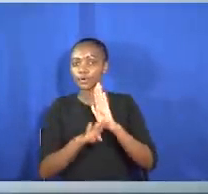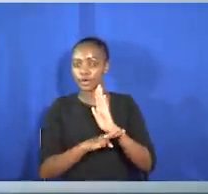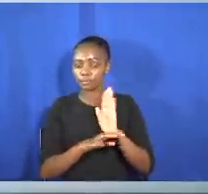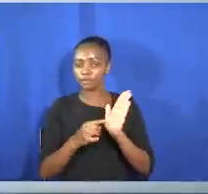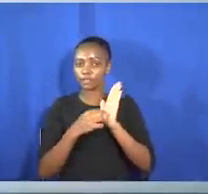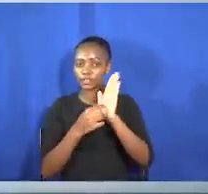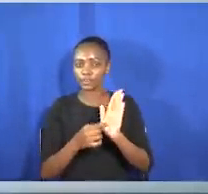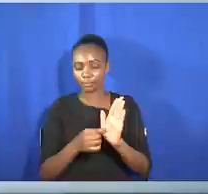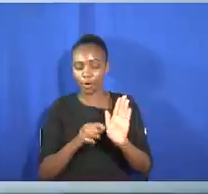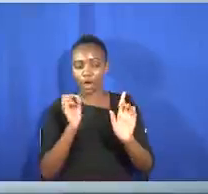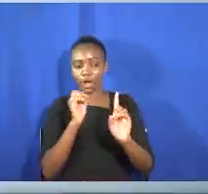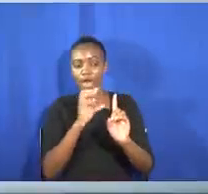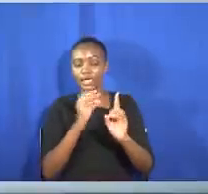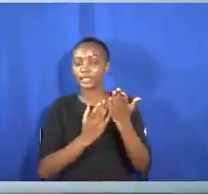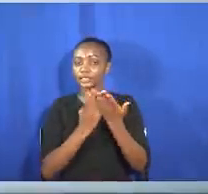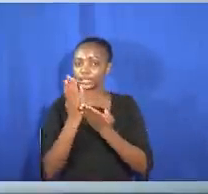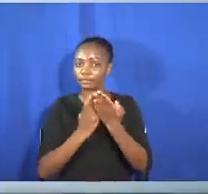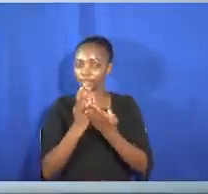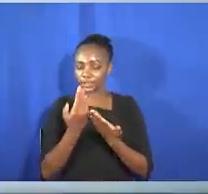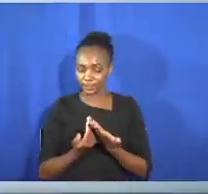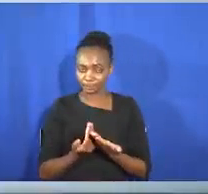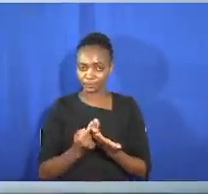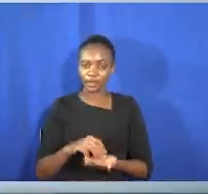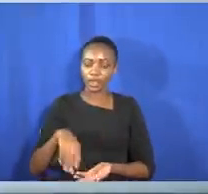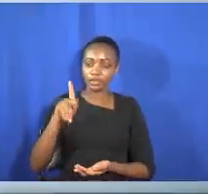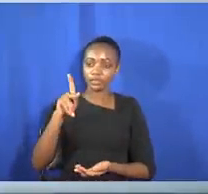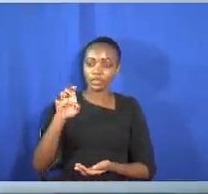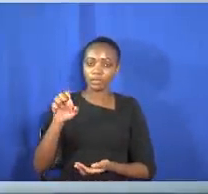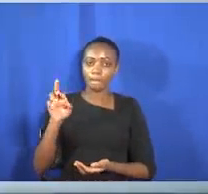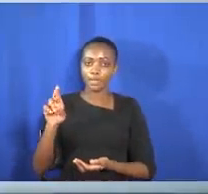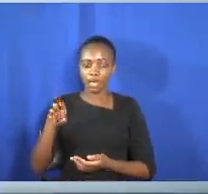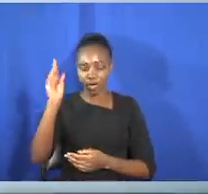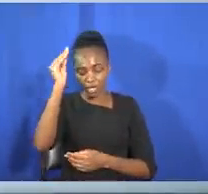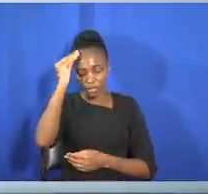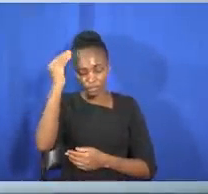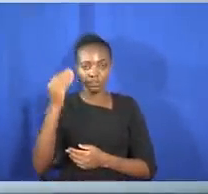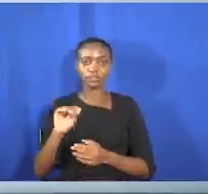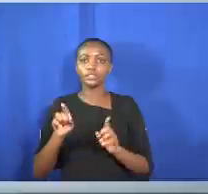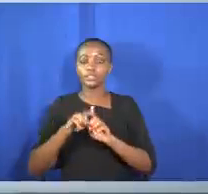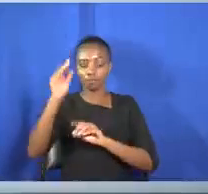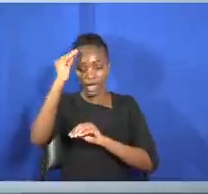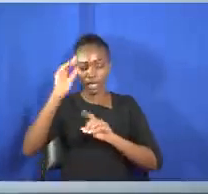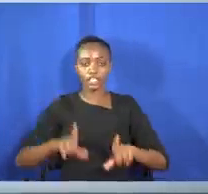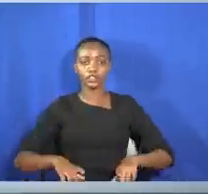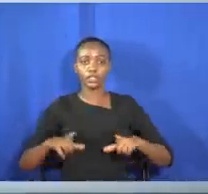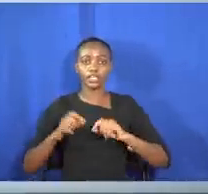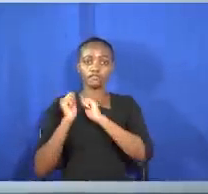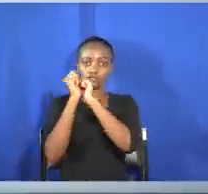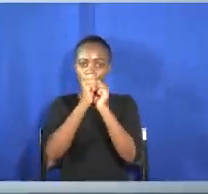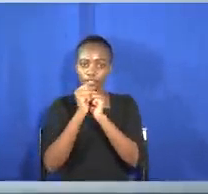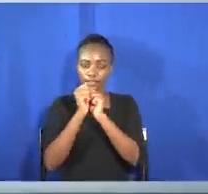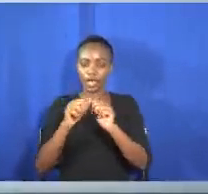like guidance and guidance services, career guidance, peer education, mentorship, running to live